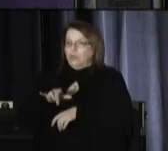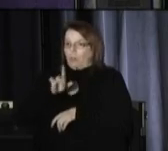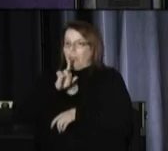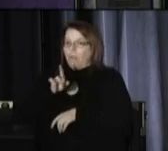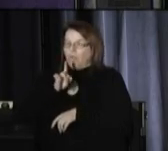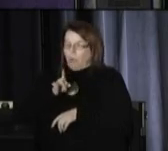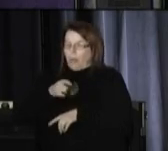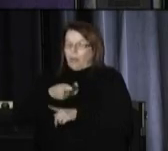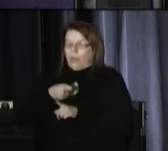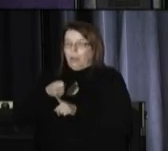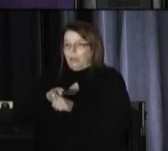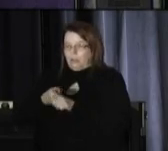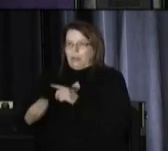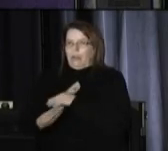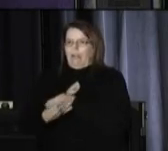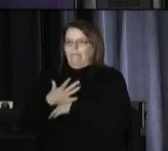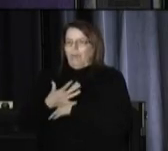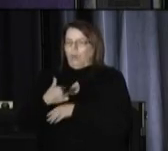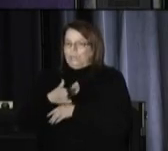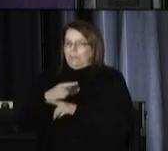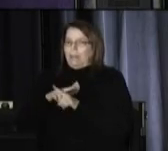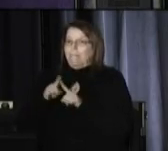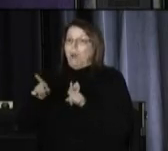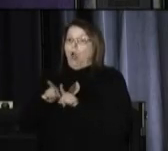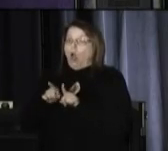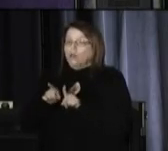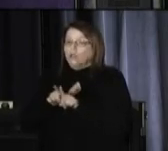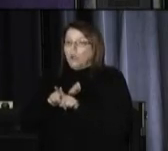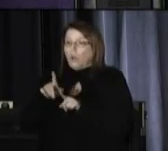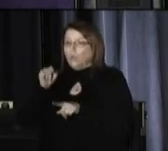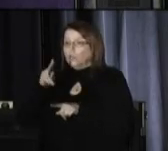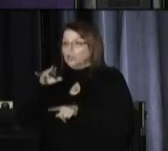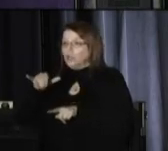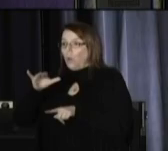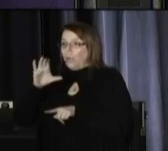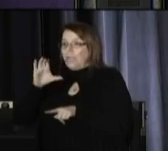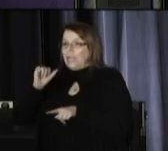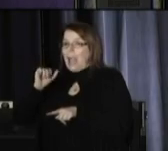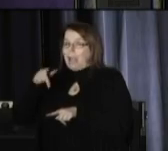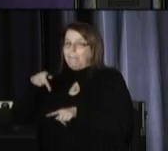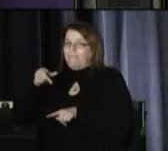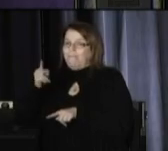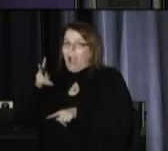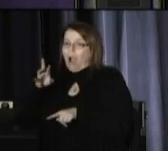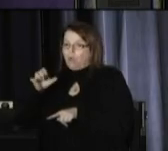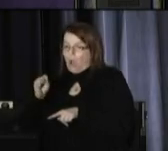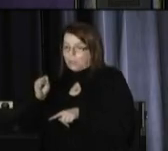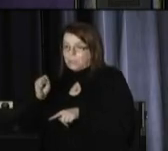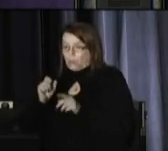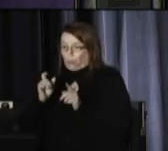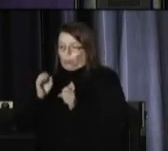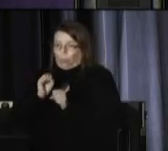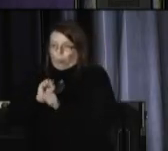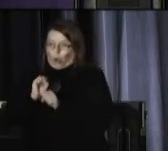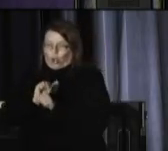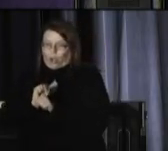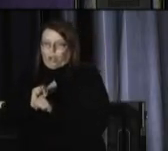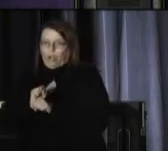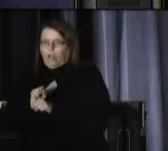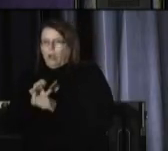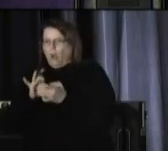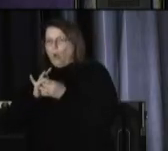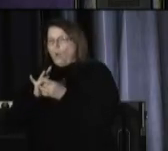have a big influence on me, but also Tony K. Bambara's work, and just in terms